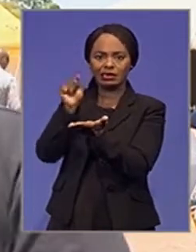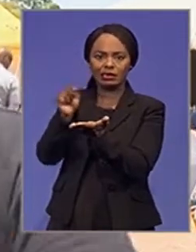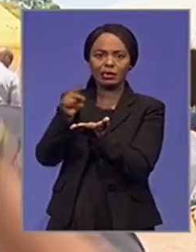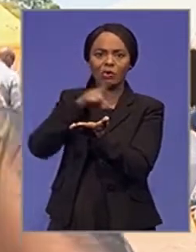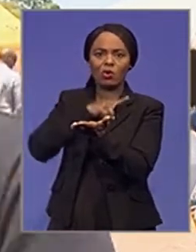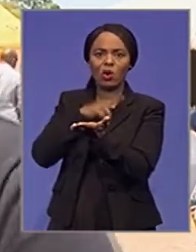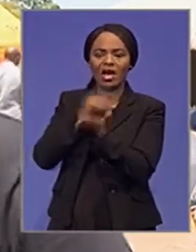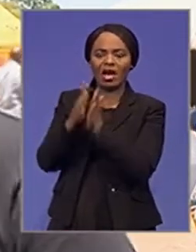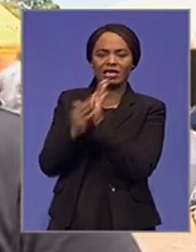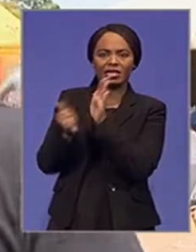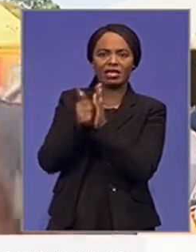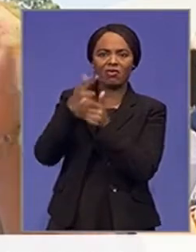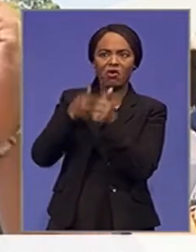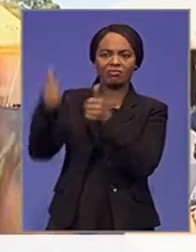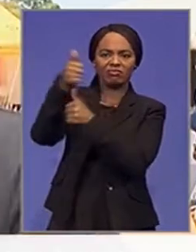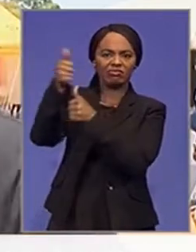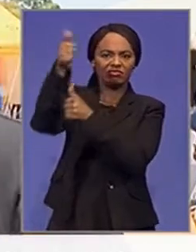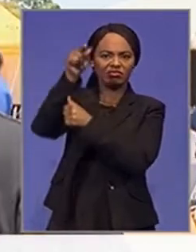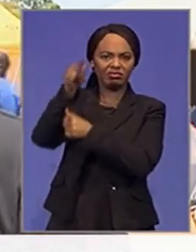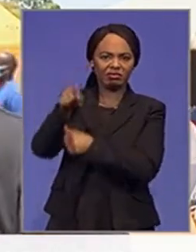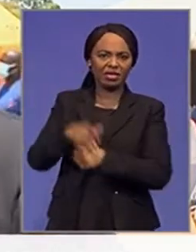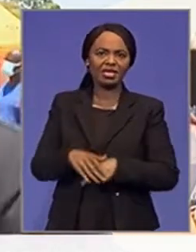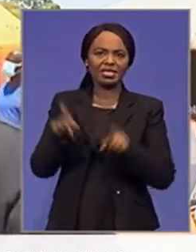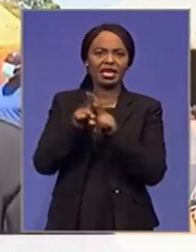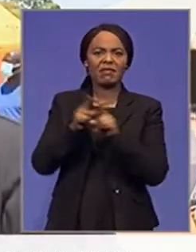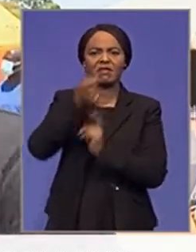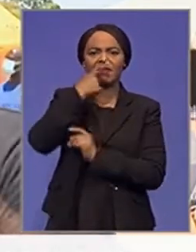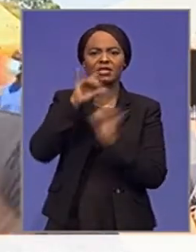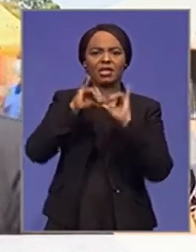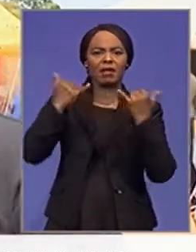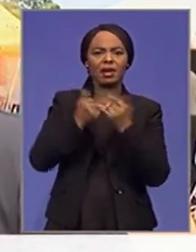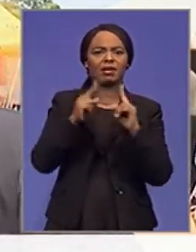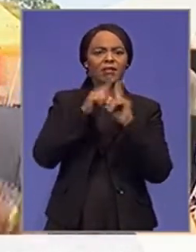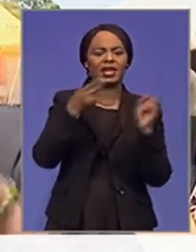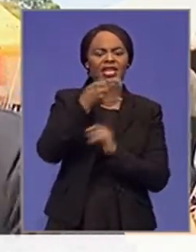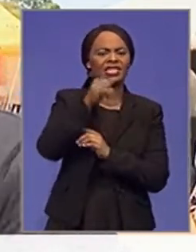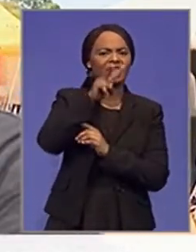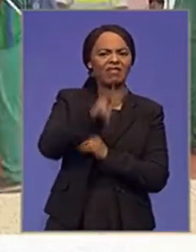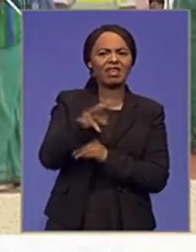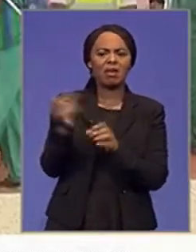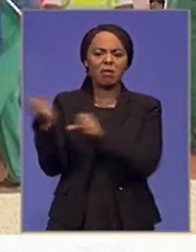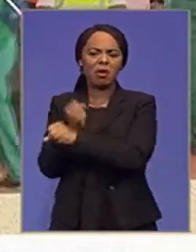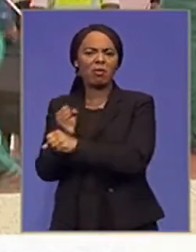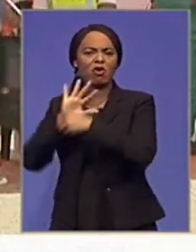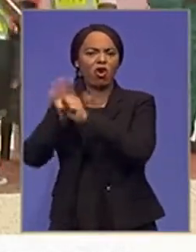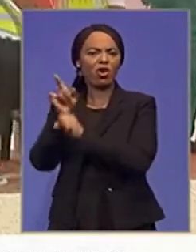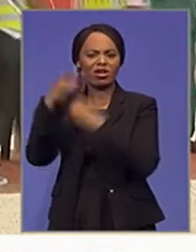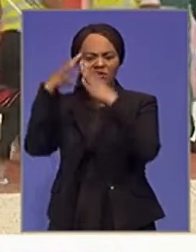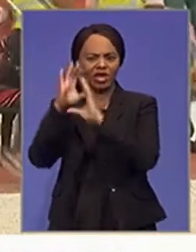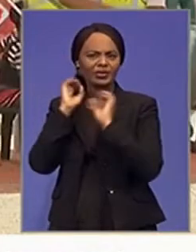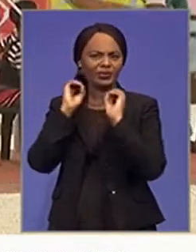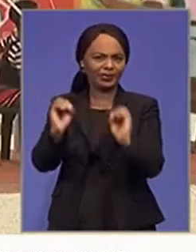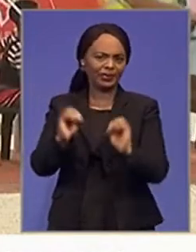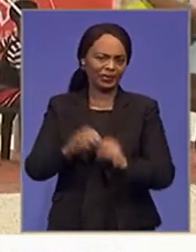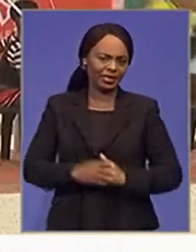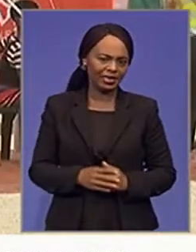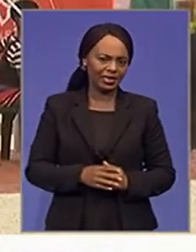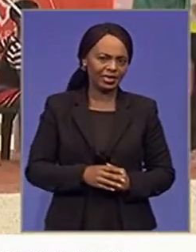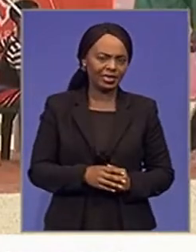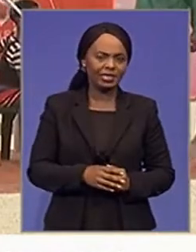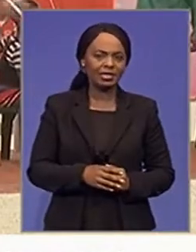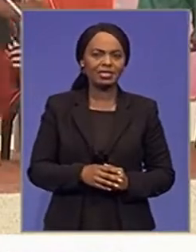agenda ya makapital le pharmaceutical companies. HIV ha se me fiwe support e tshwanang le fa go le jalo ba